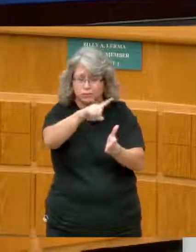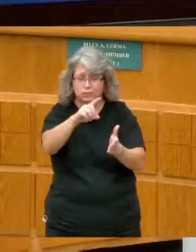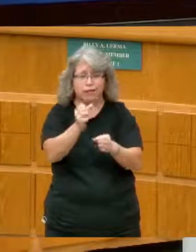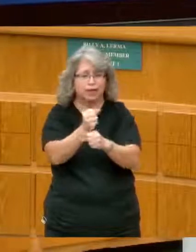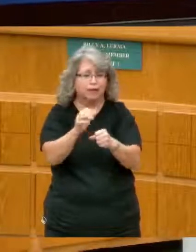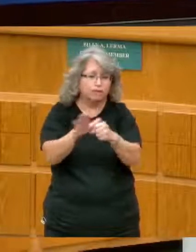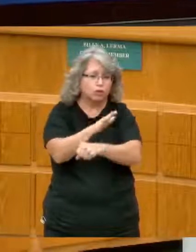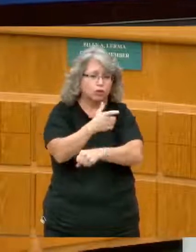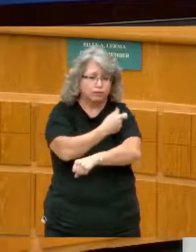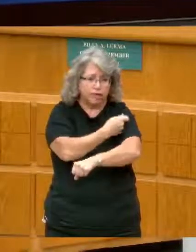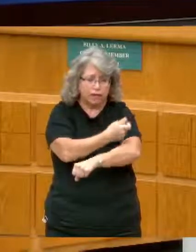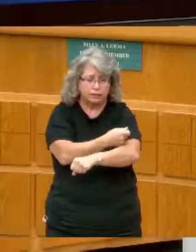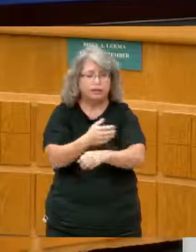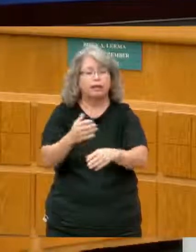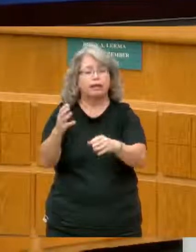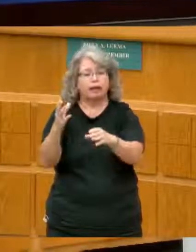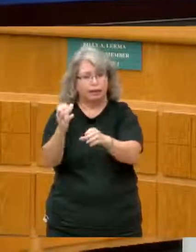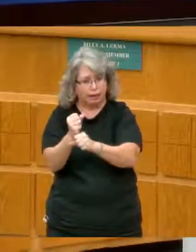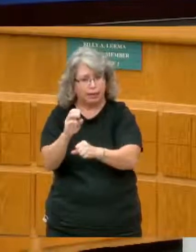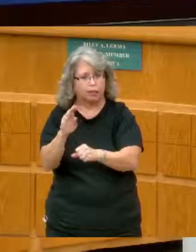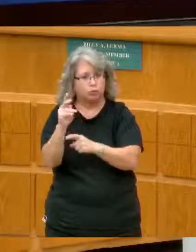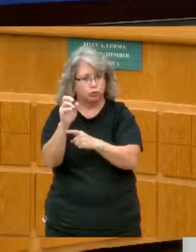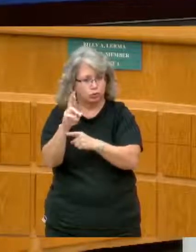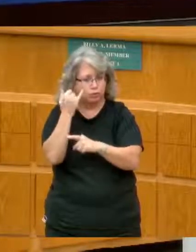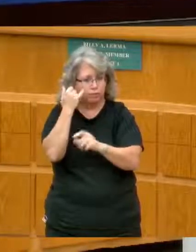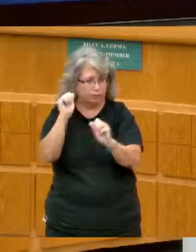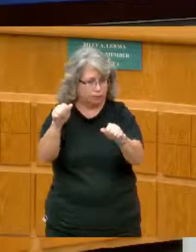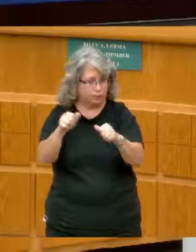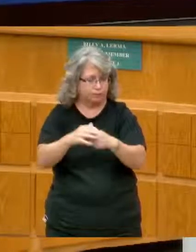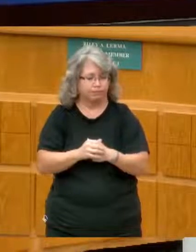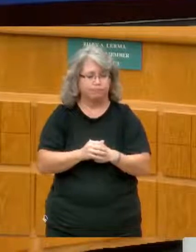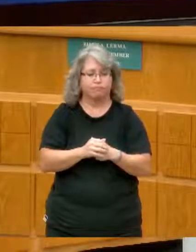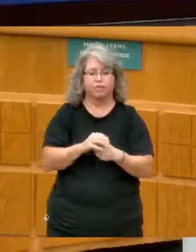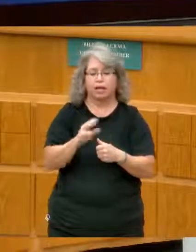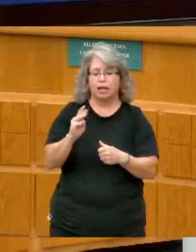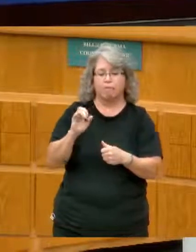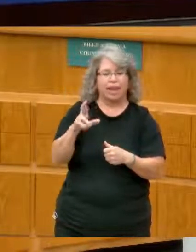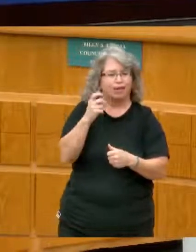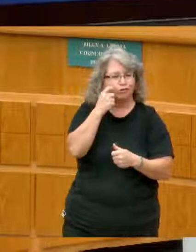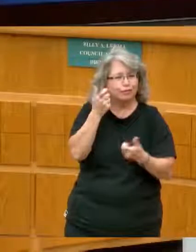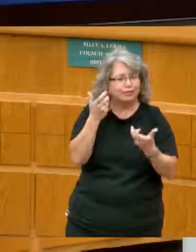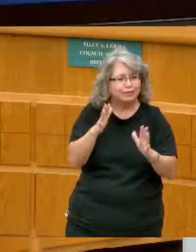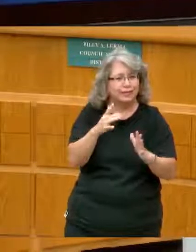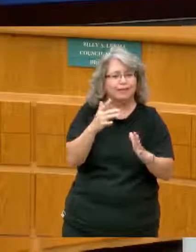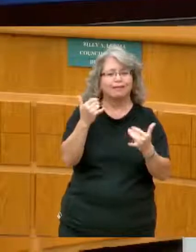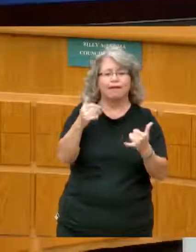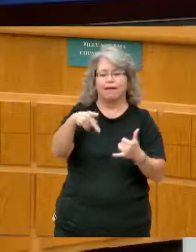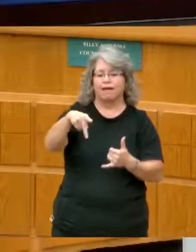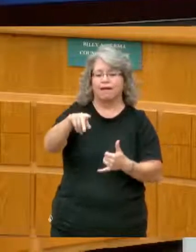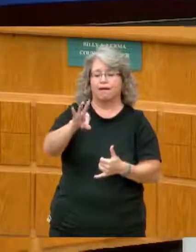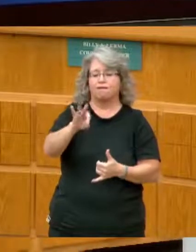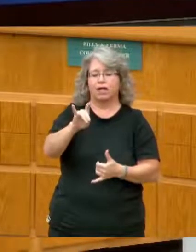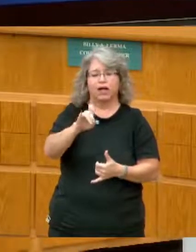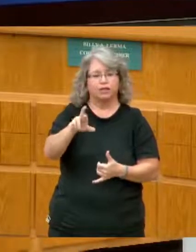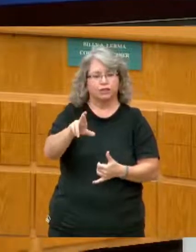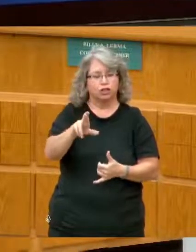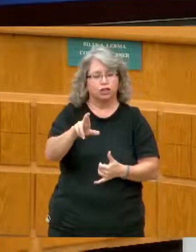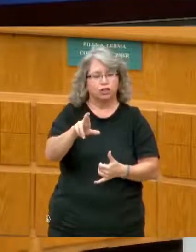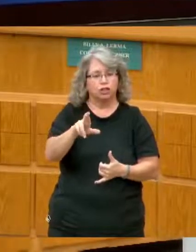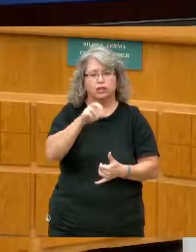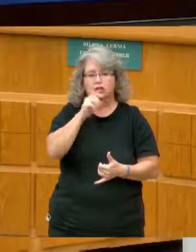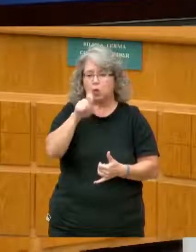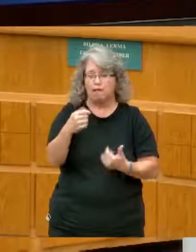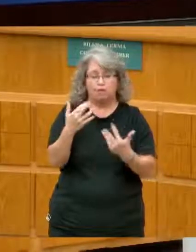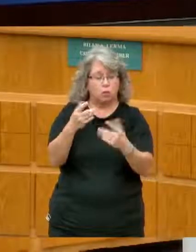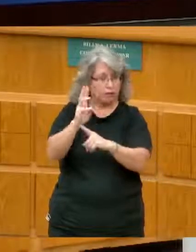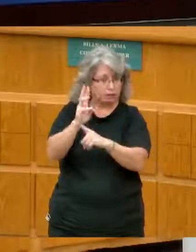boosted as well. As the mayor said, you may now get your booster, your Pfizer booster early. Instead of 6 months, you can get it